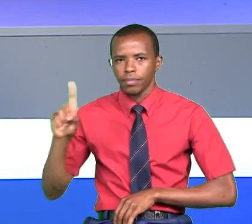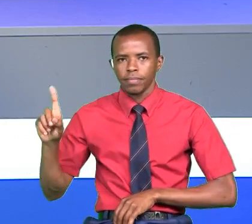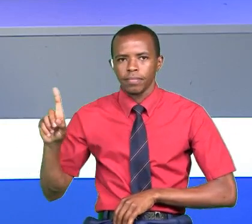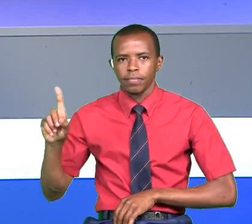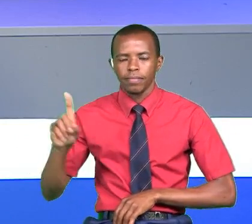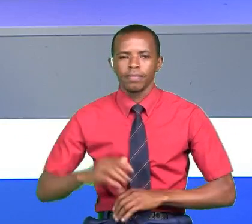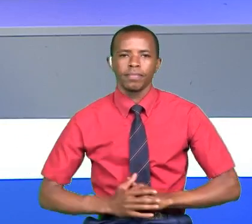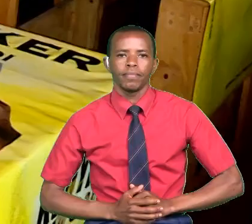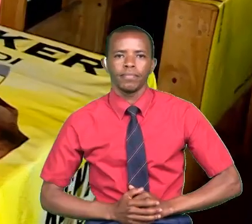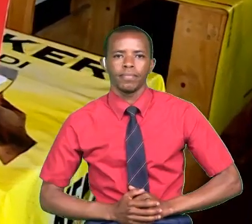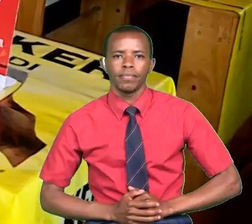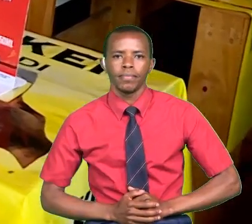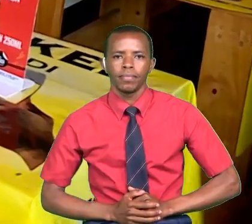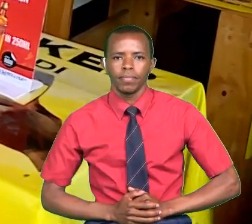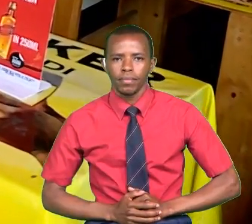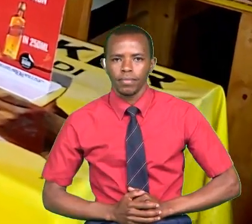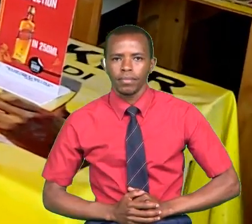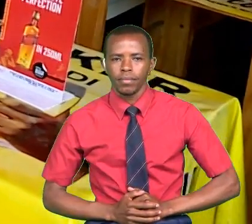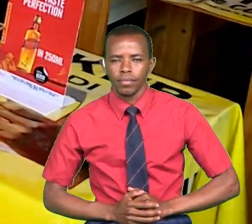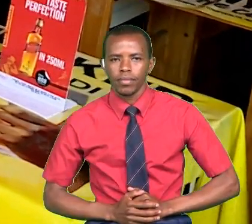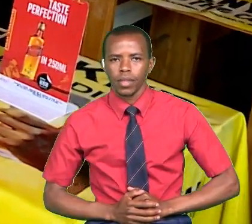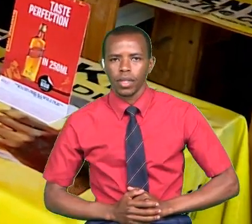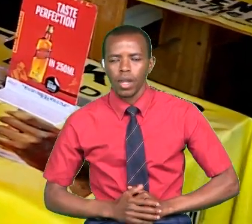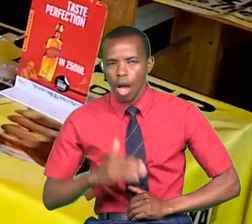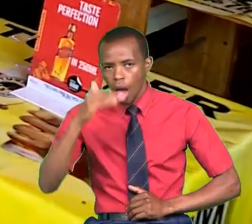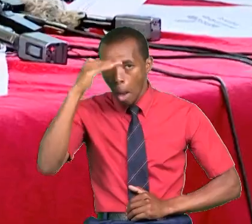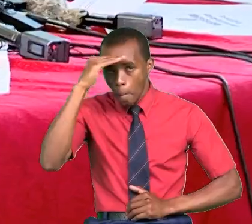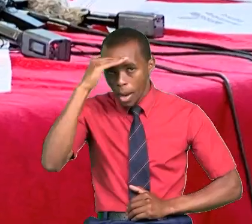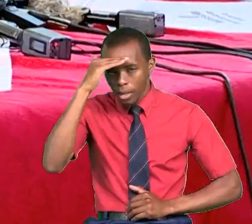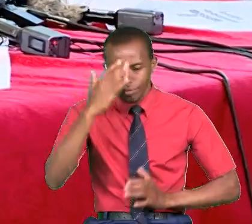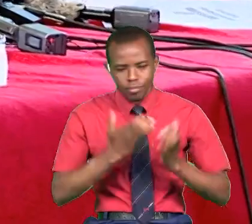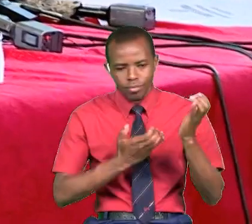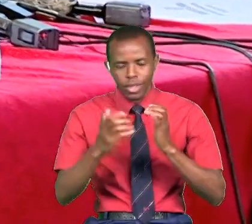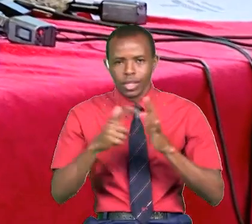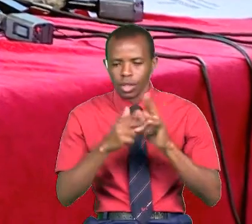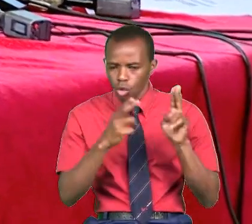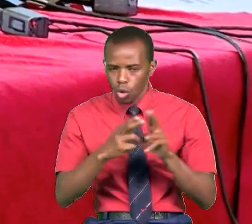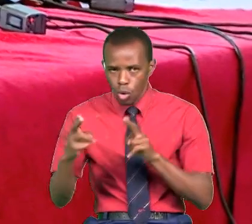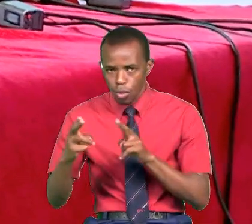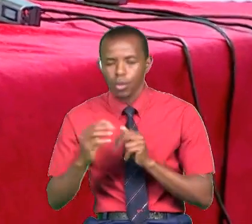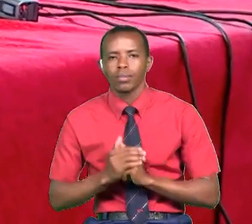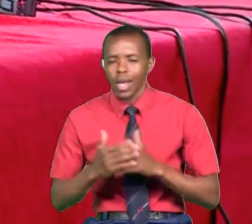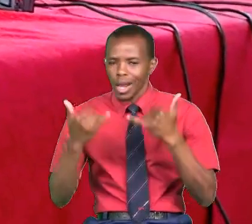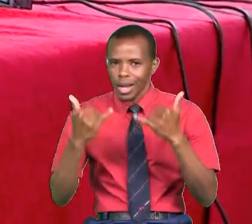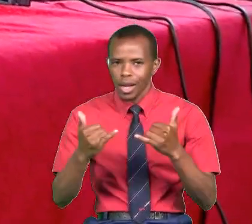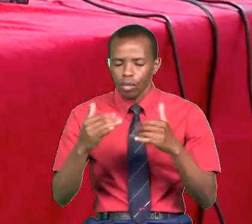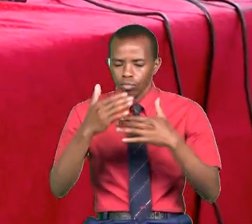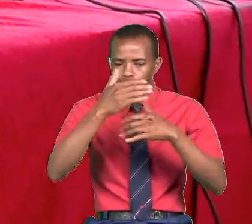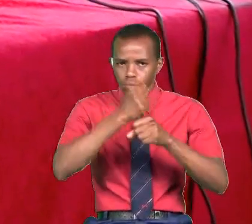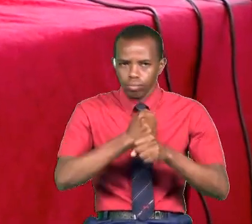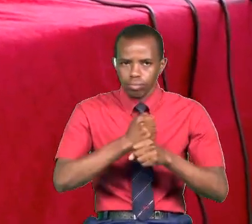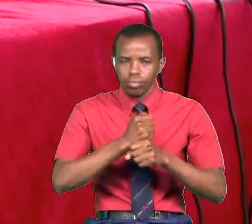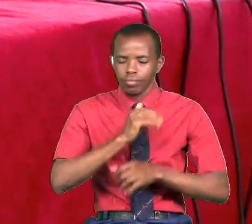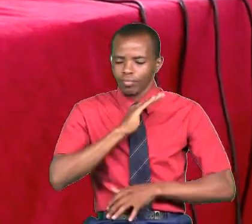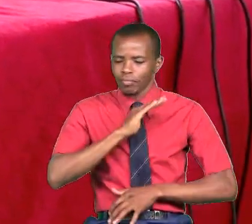reports. With the resumption of operation by bars, the Bar, Hotels and Liquor Traders Association can now